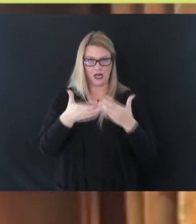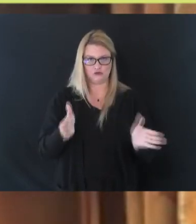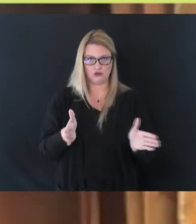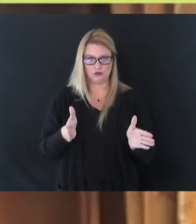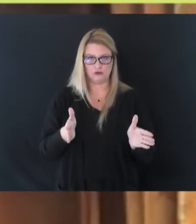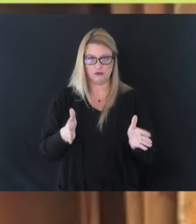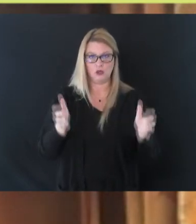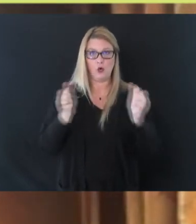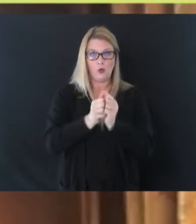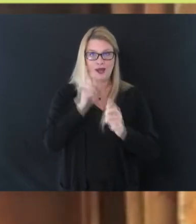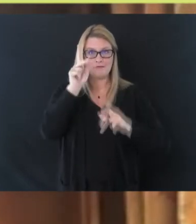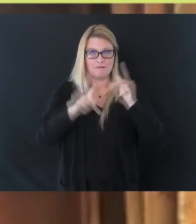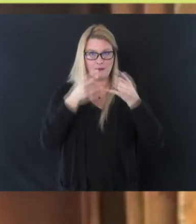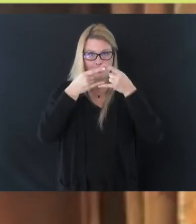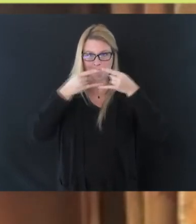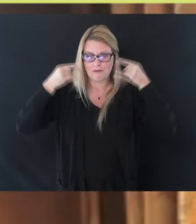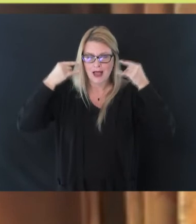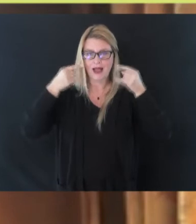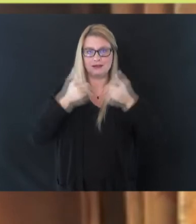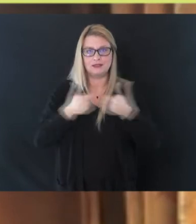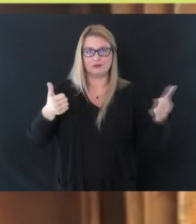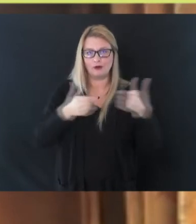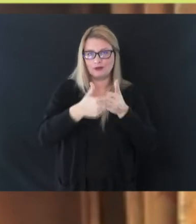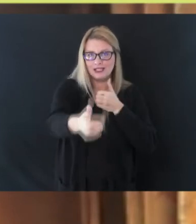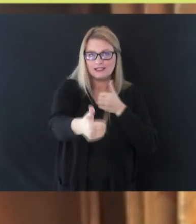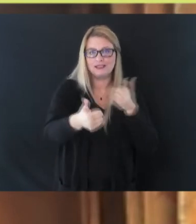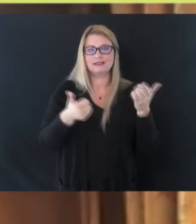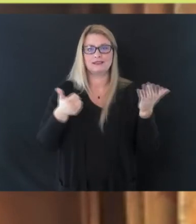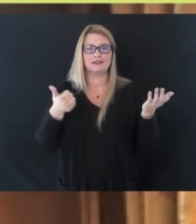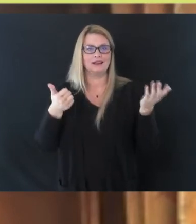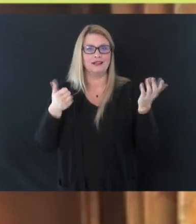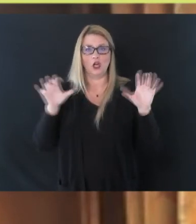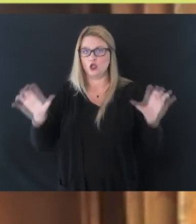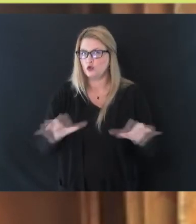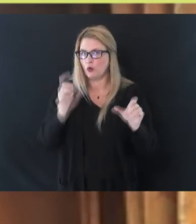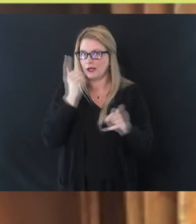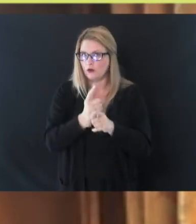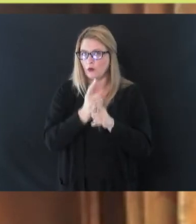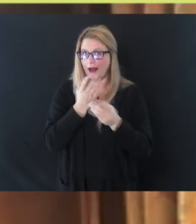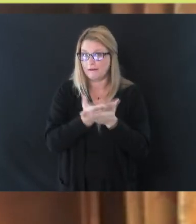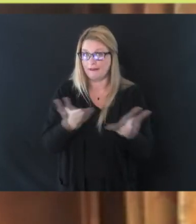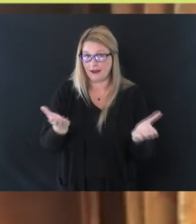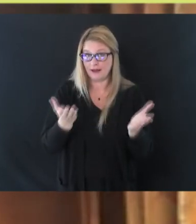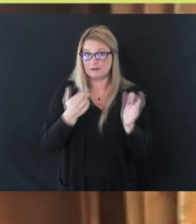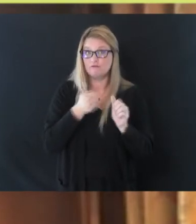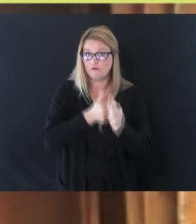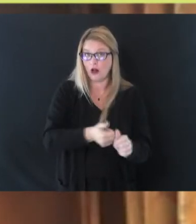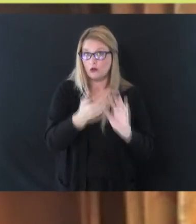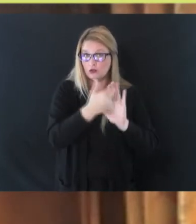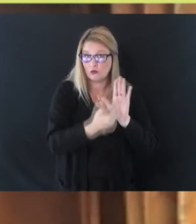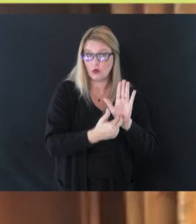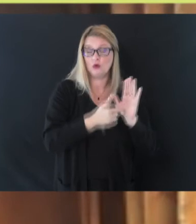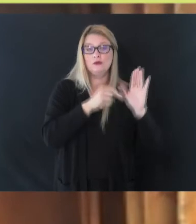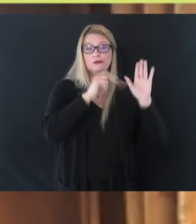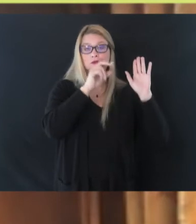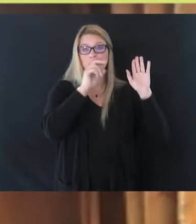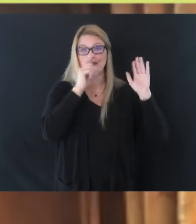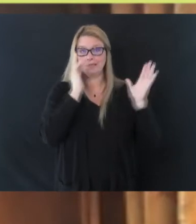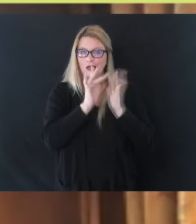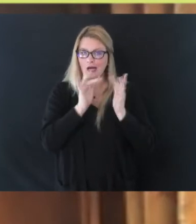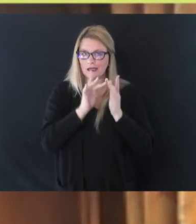people wearing masks and staying distance and doing all the right mitigation measures, including testing, contact